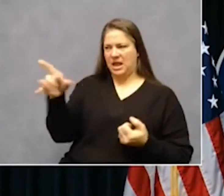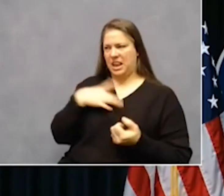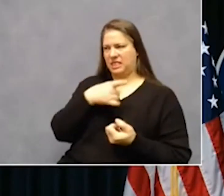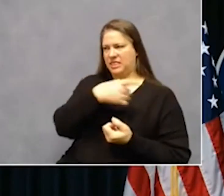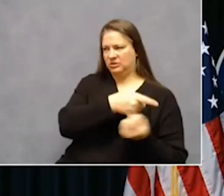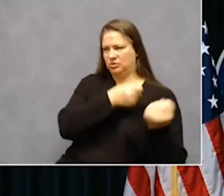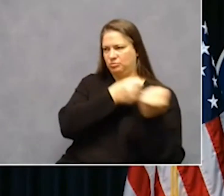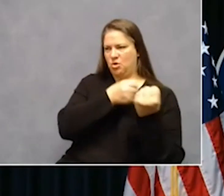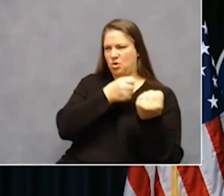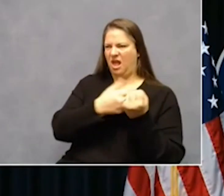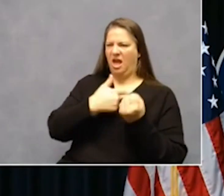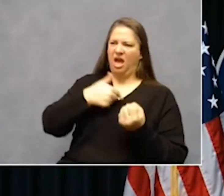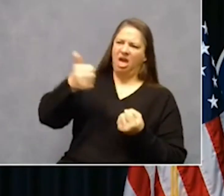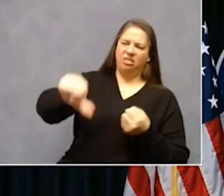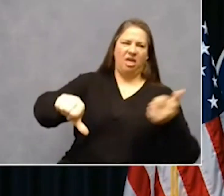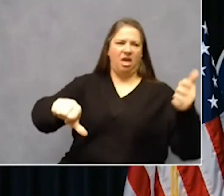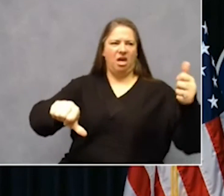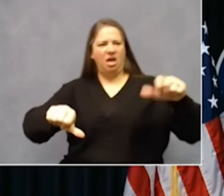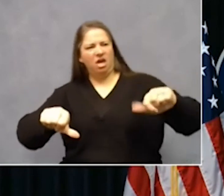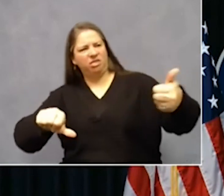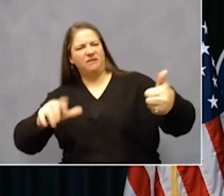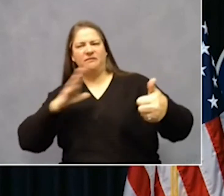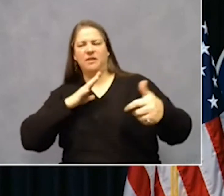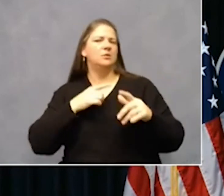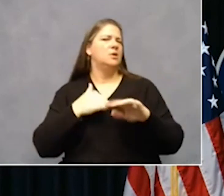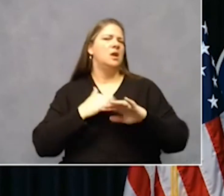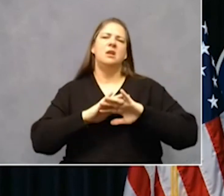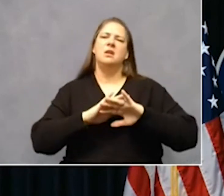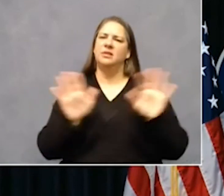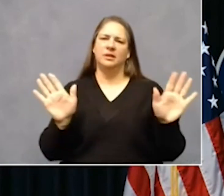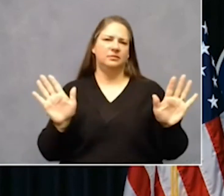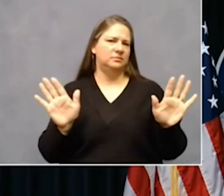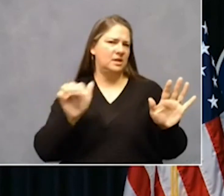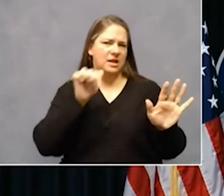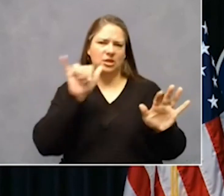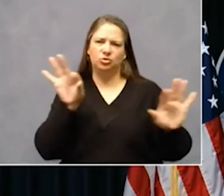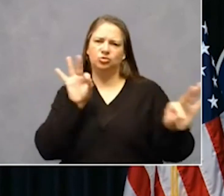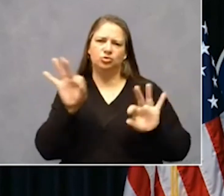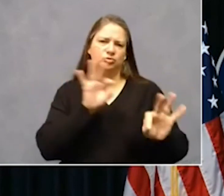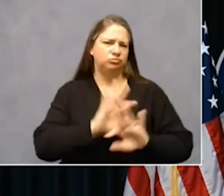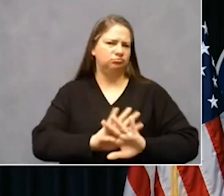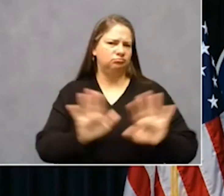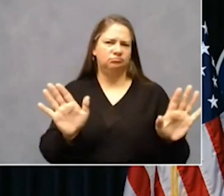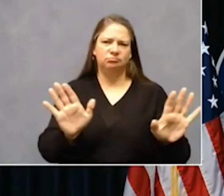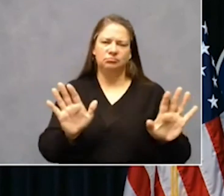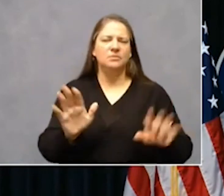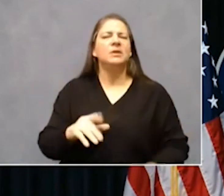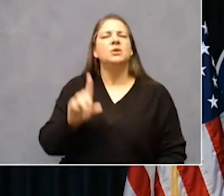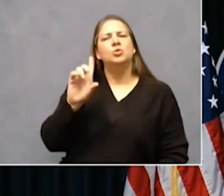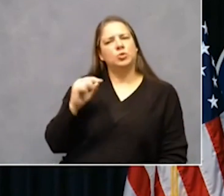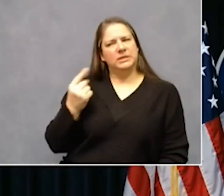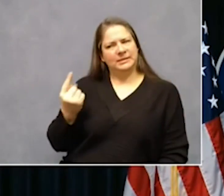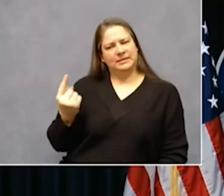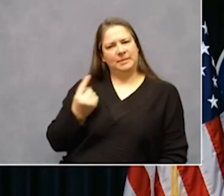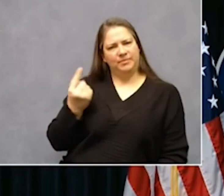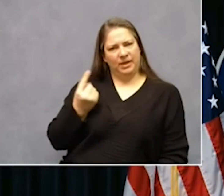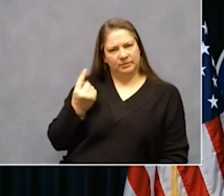announcing significant but surgical and targeted steps designed to slow the virus and protect our